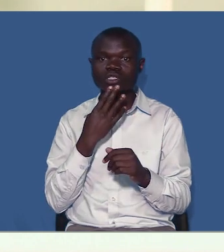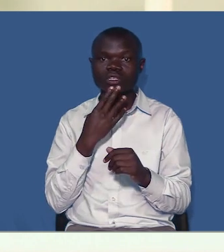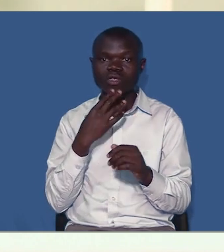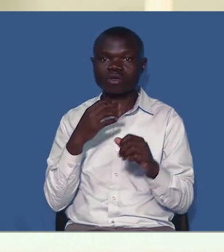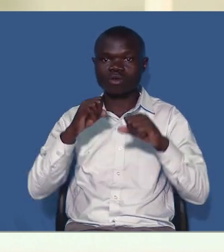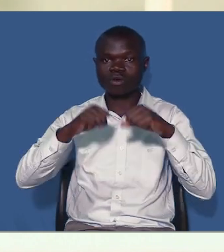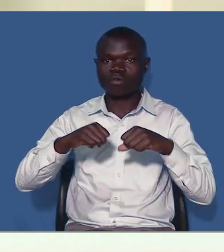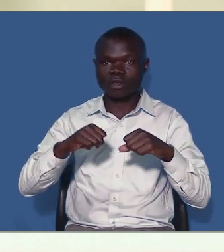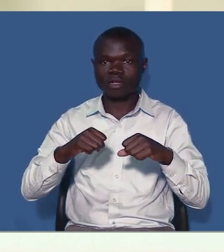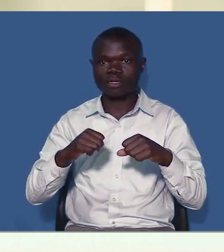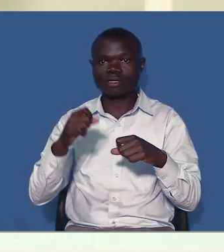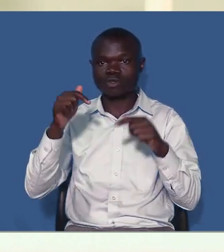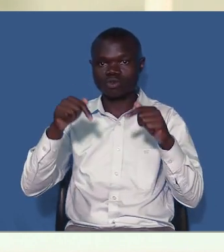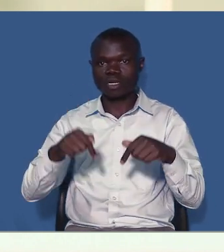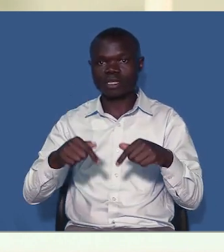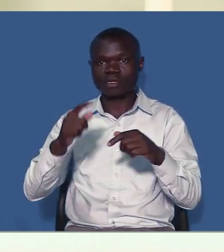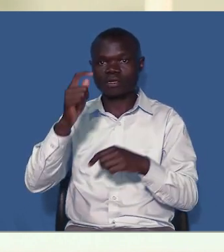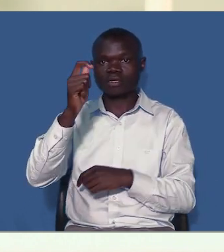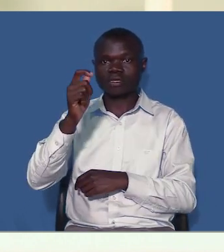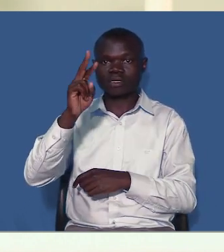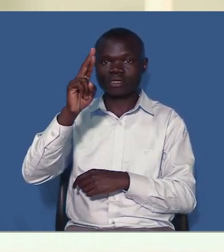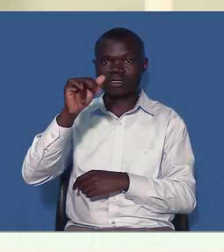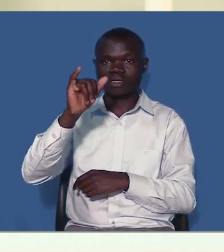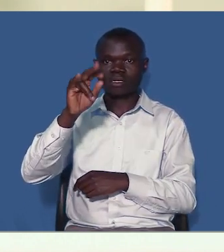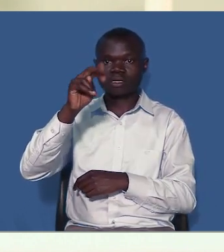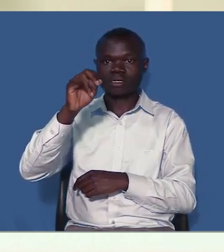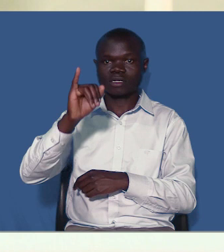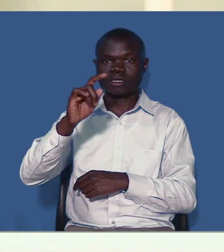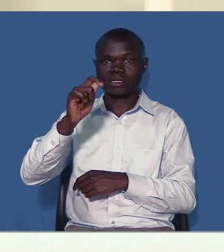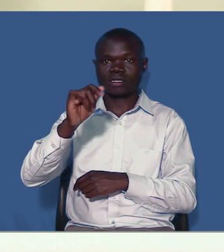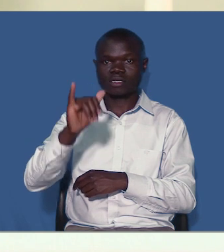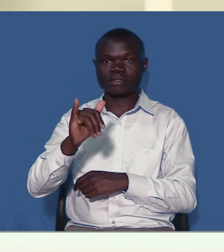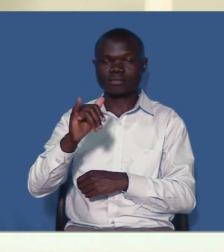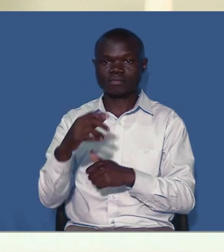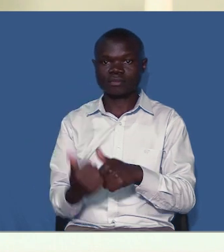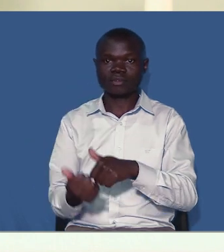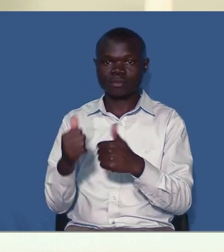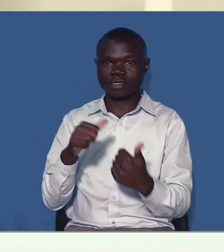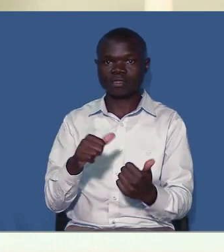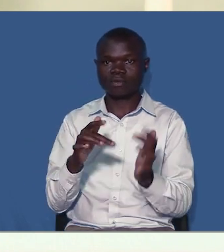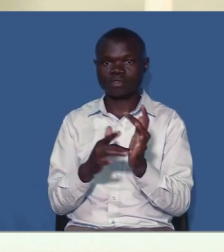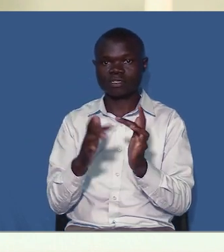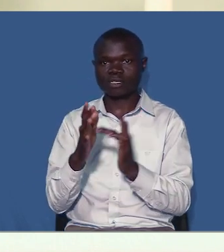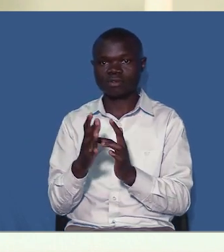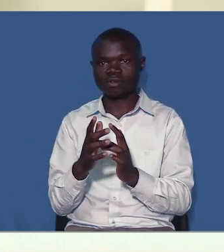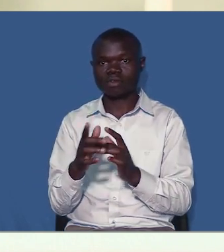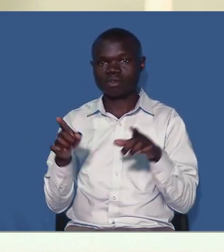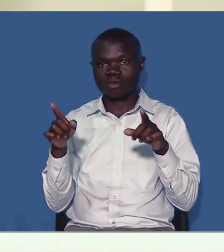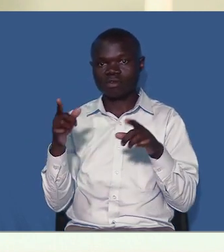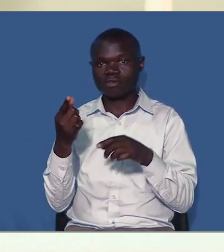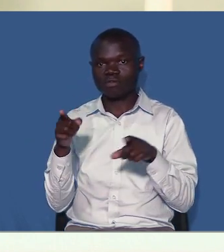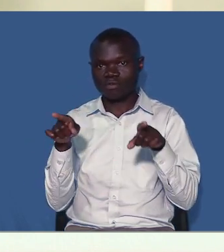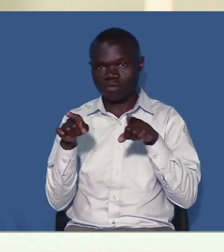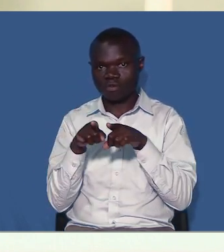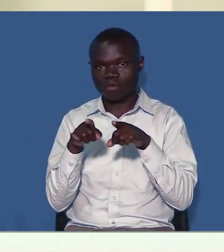Trinity. The baptism of Jesus is one of the few instances in the Bible where all three